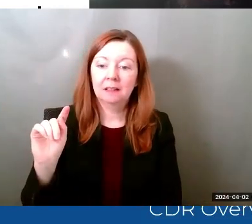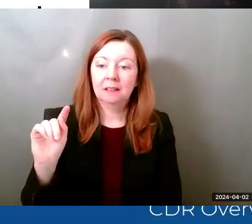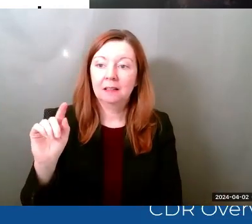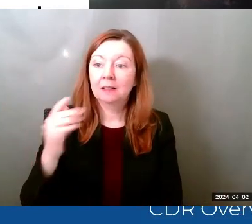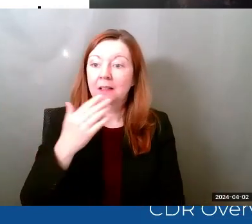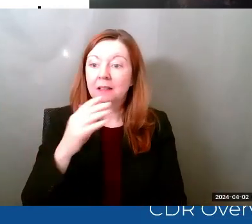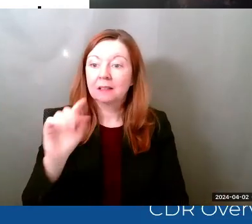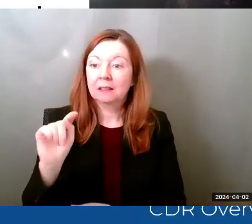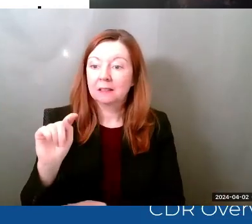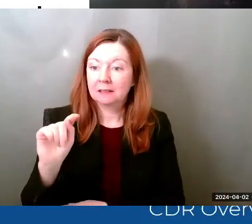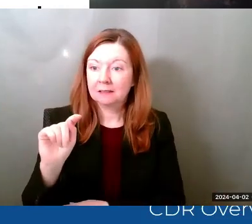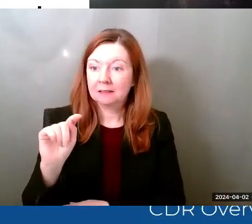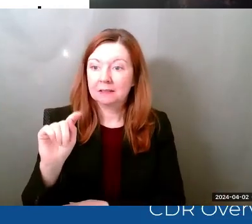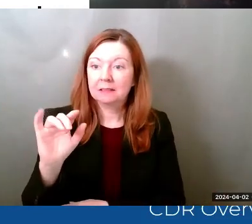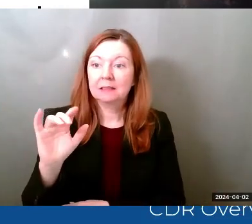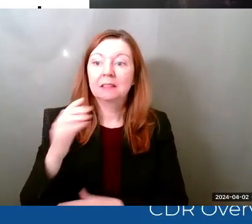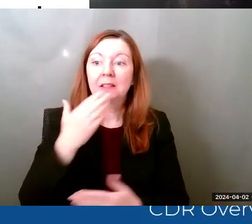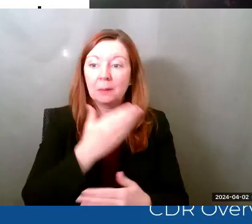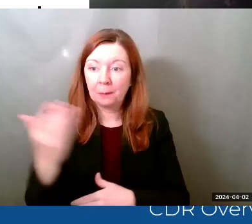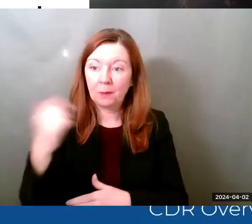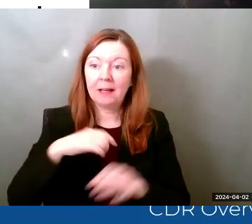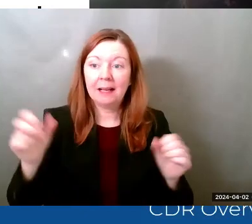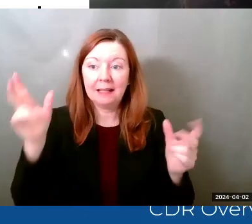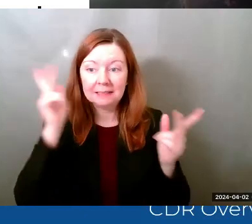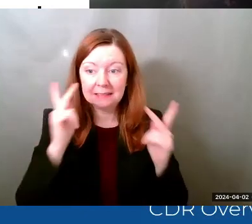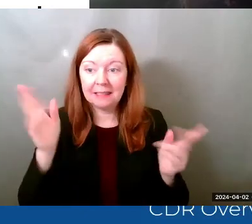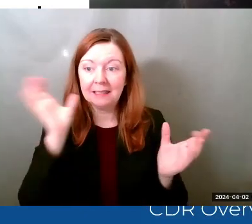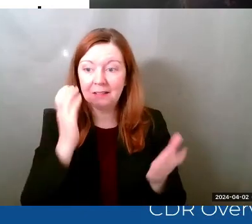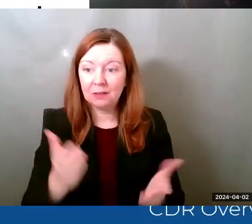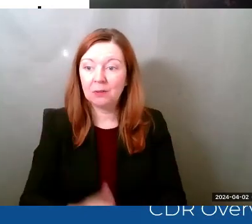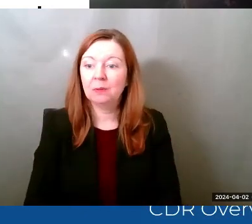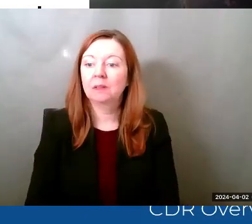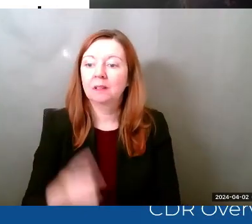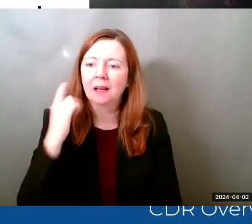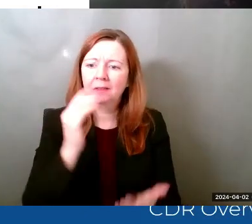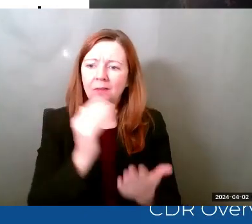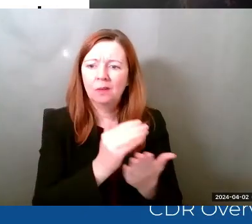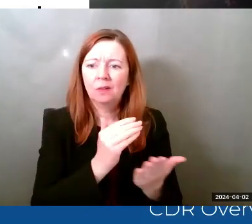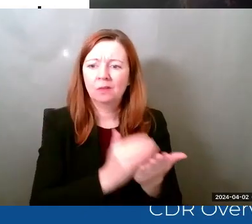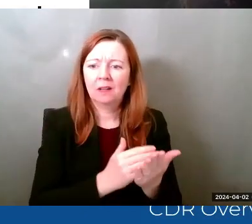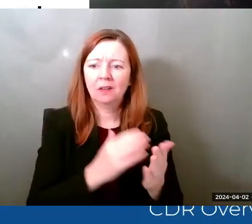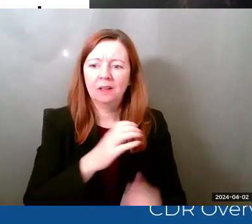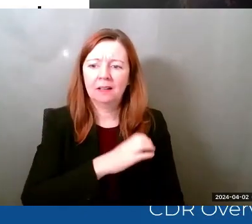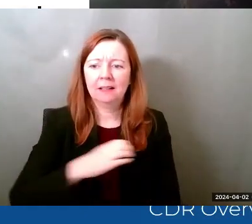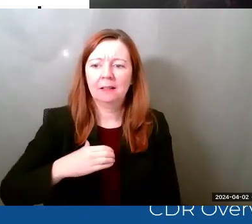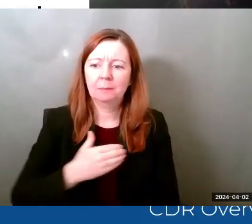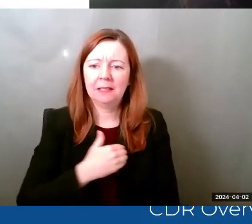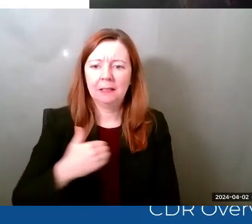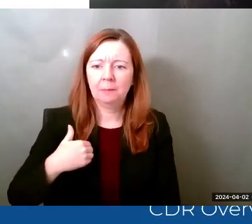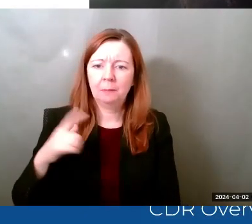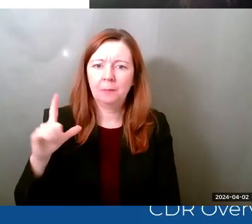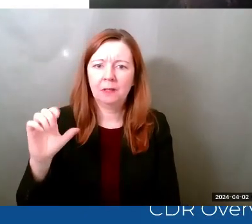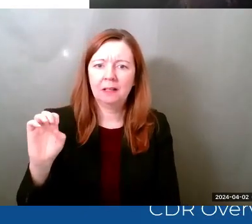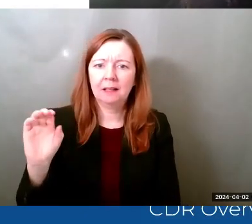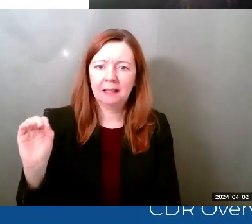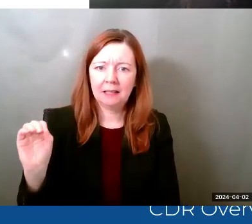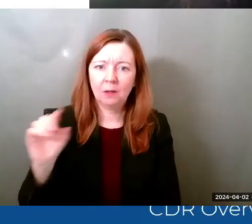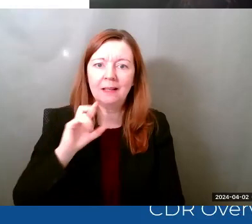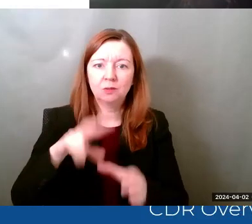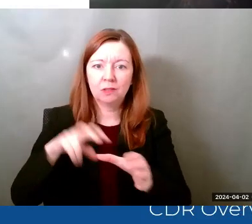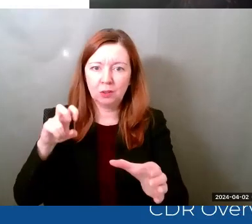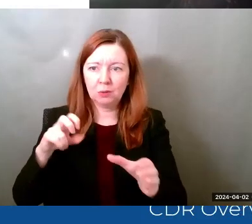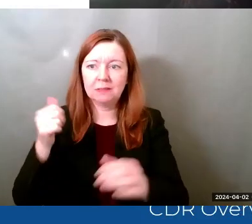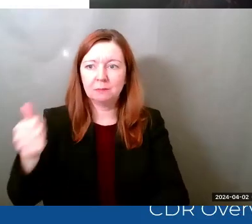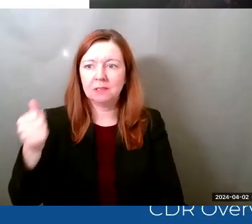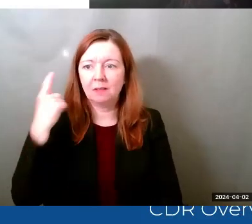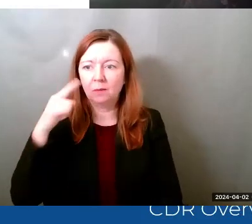Good morning. I can see and hear you. And just for the record, committee member Leo Adimondo has recused himself